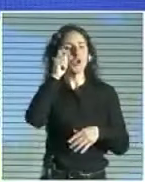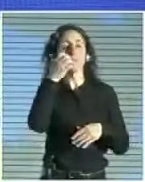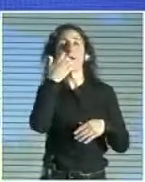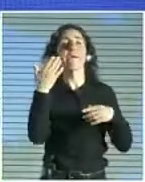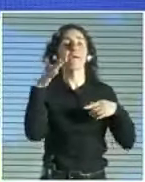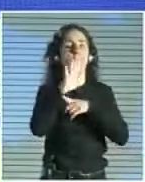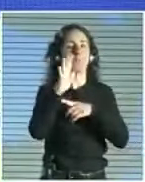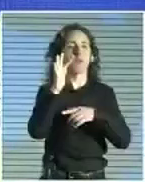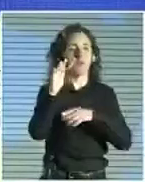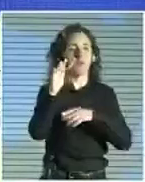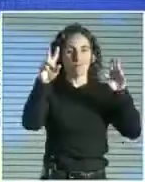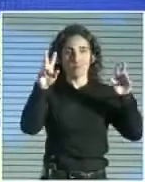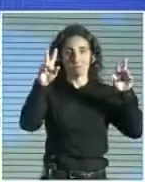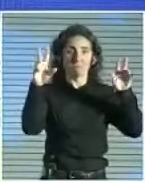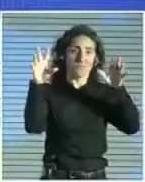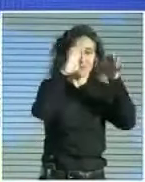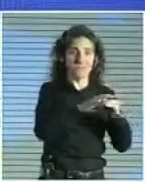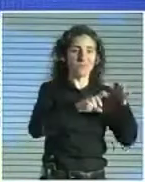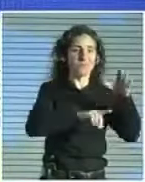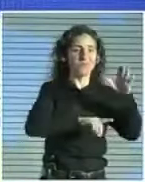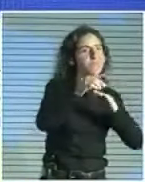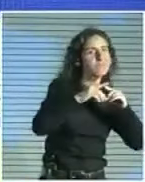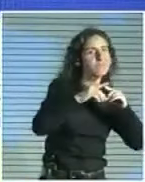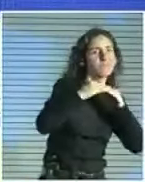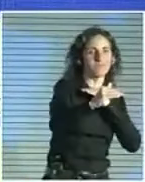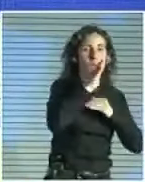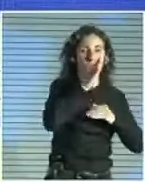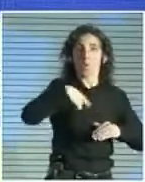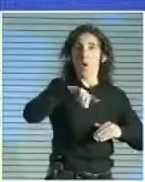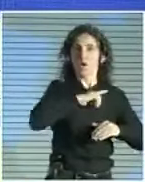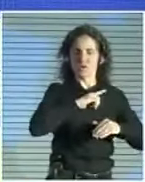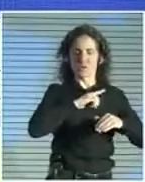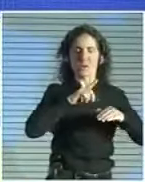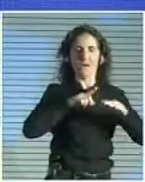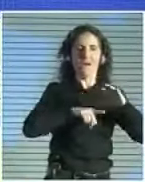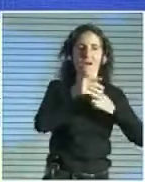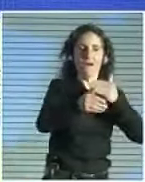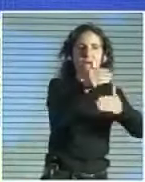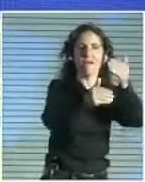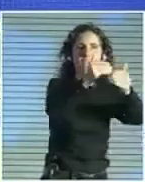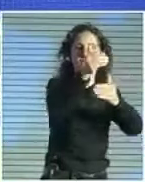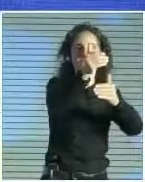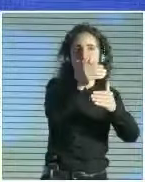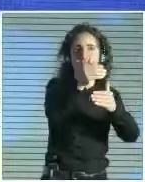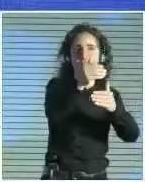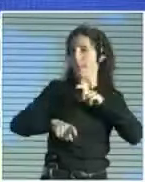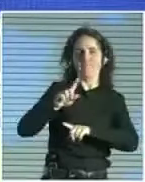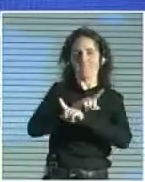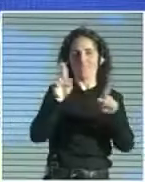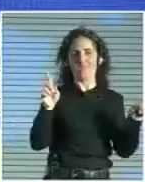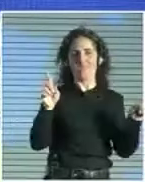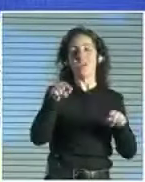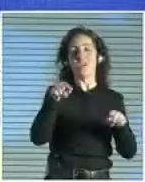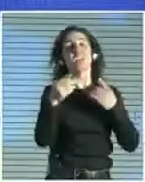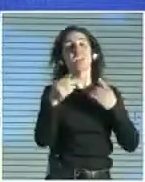progress. They are progressive, not backwards, and that's the problem. Maybe also between the reputation in the world